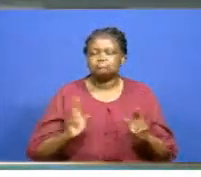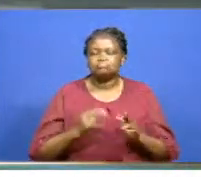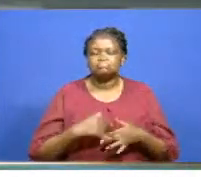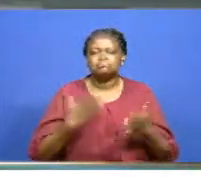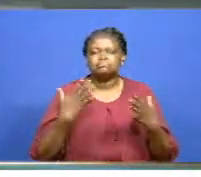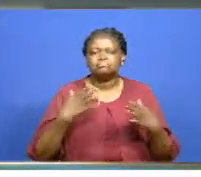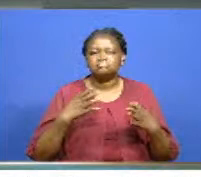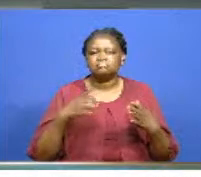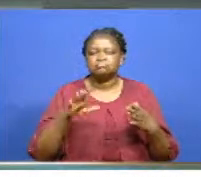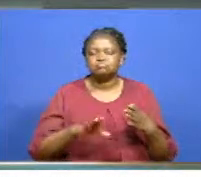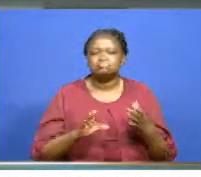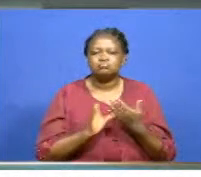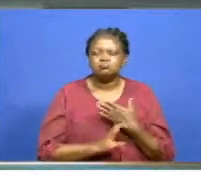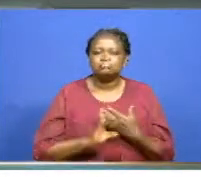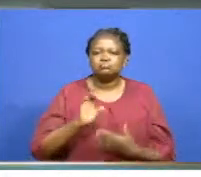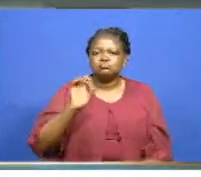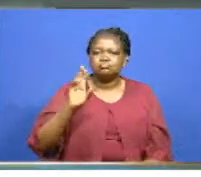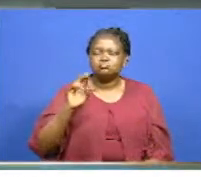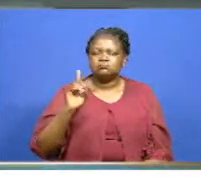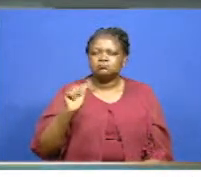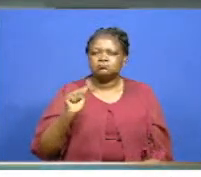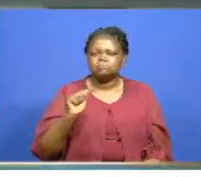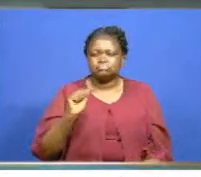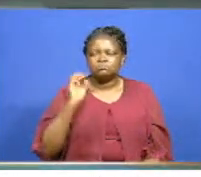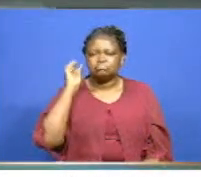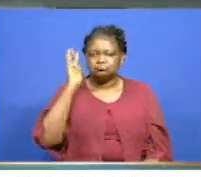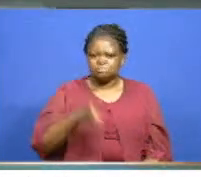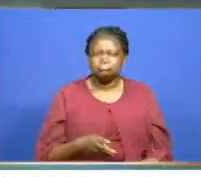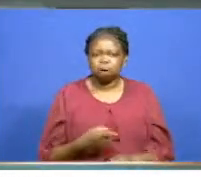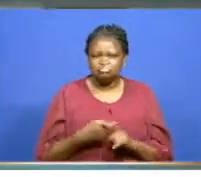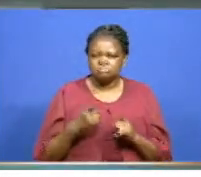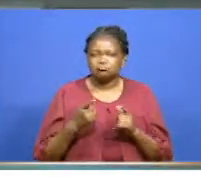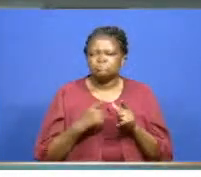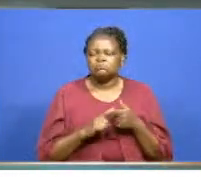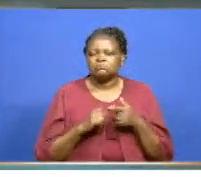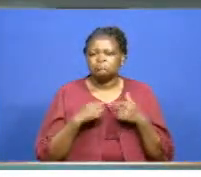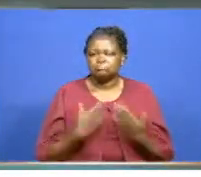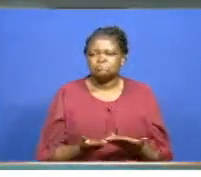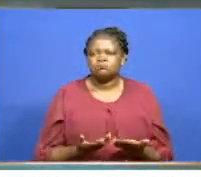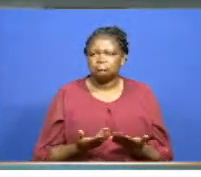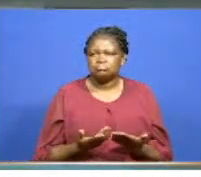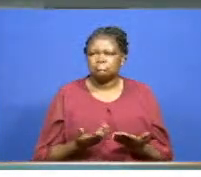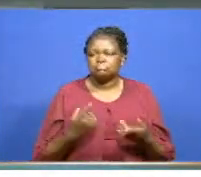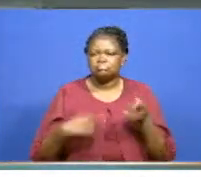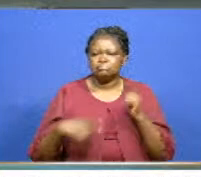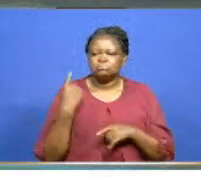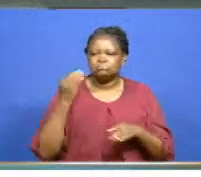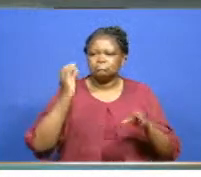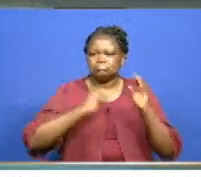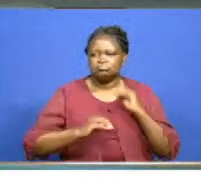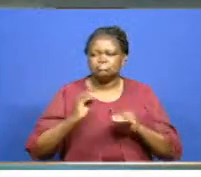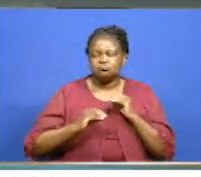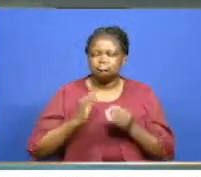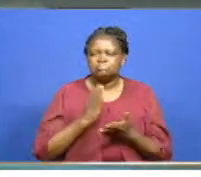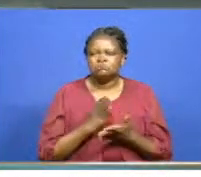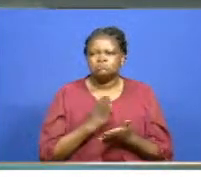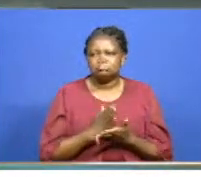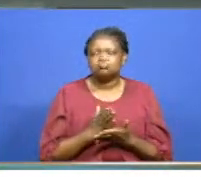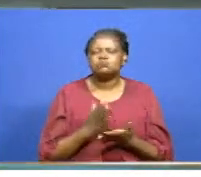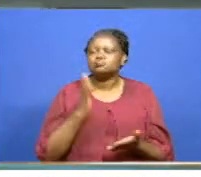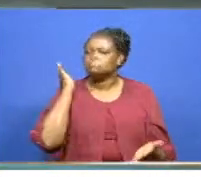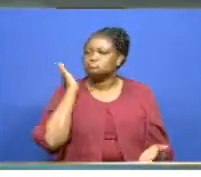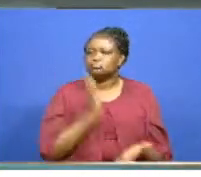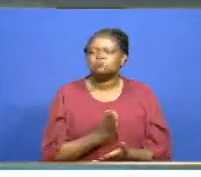country, UDA is going to make that statement. But then in terms of the winning election, that one I can be very